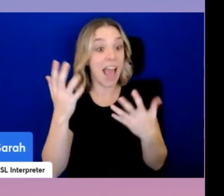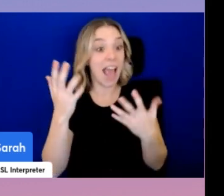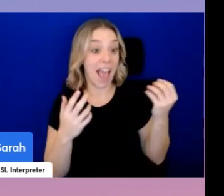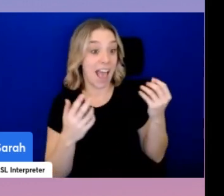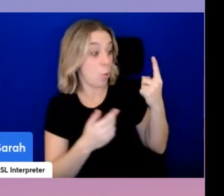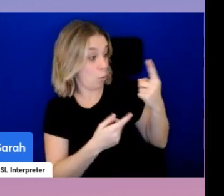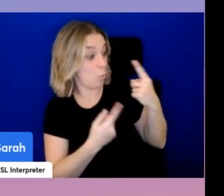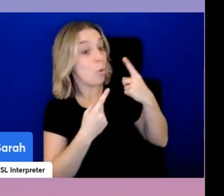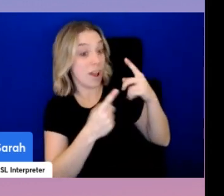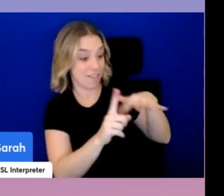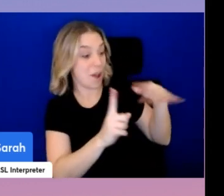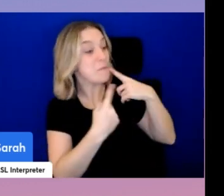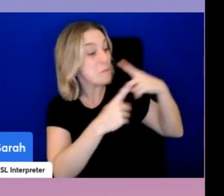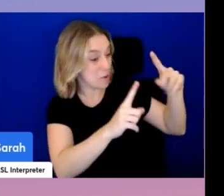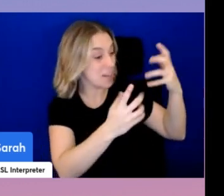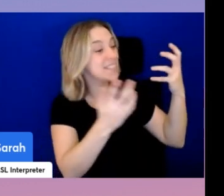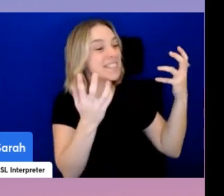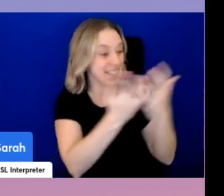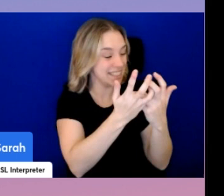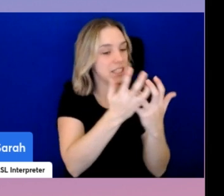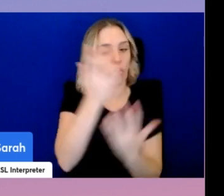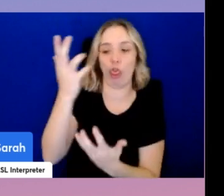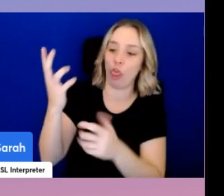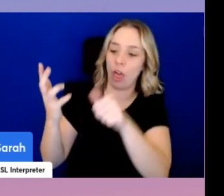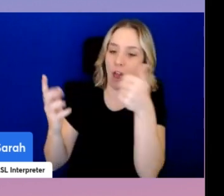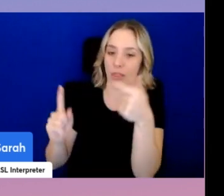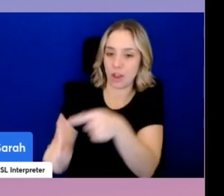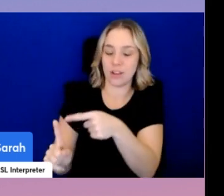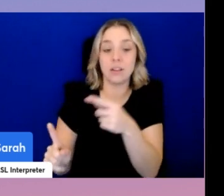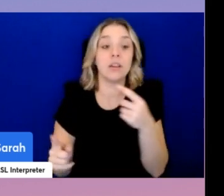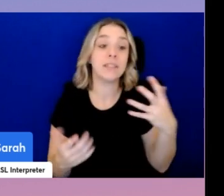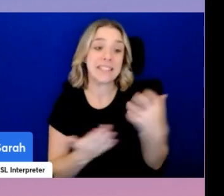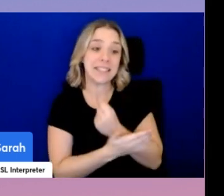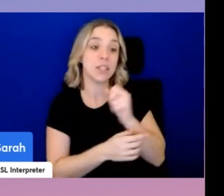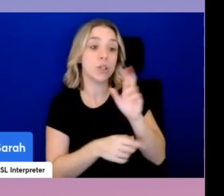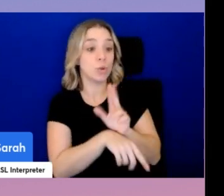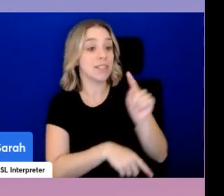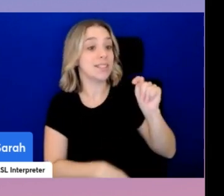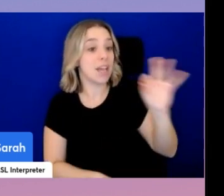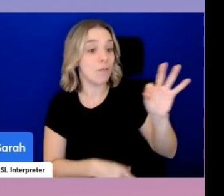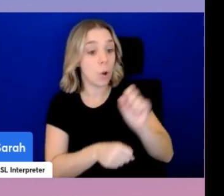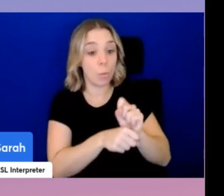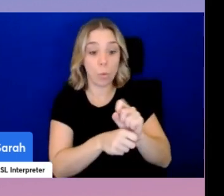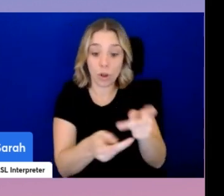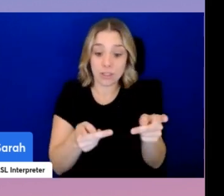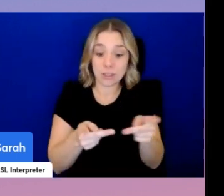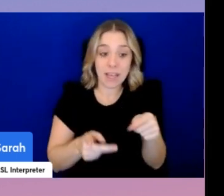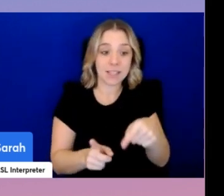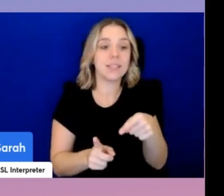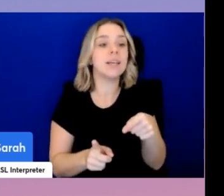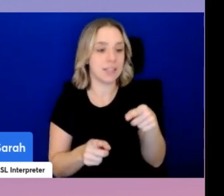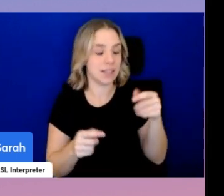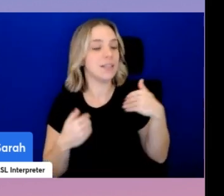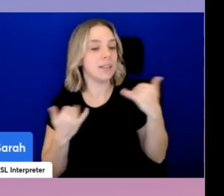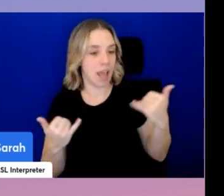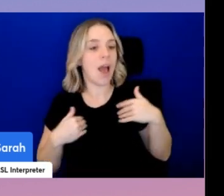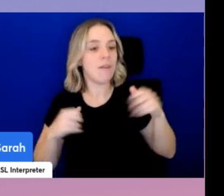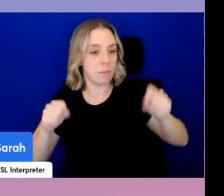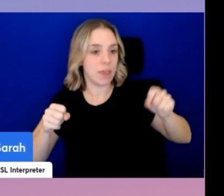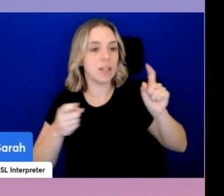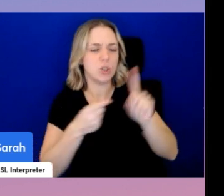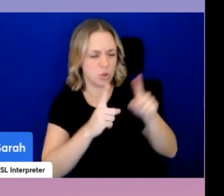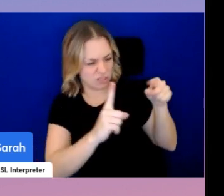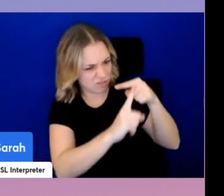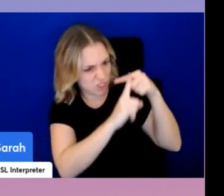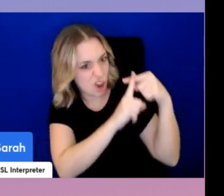environment encounter difficulties in another. By leveraging Terraform workspaces, the developer now has the capability to target specific environments